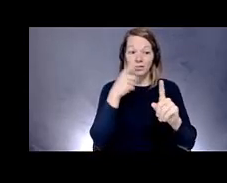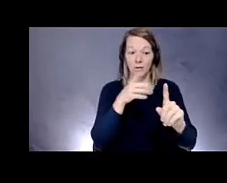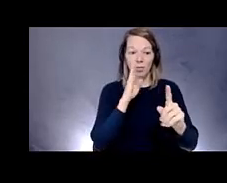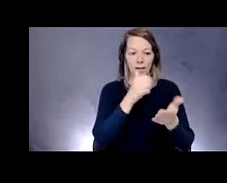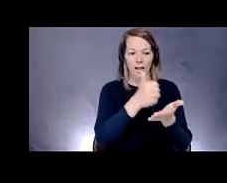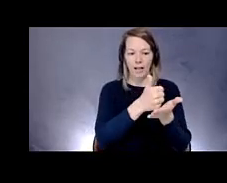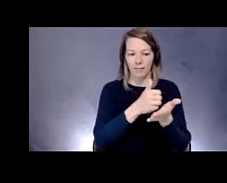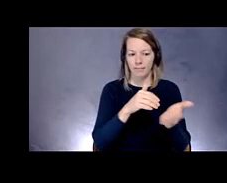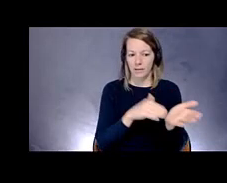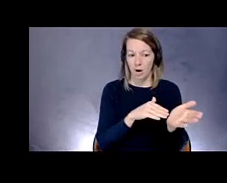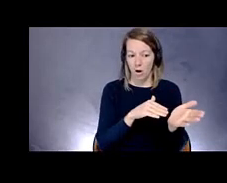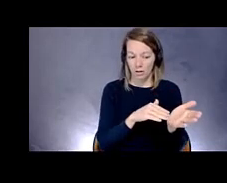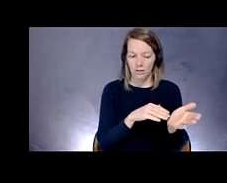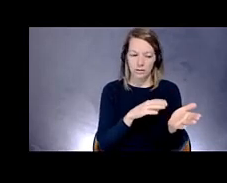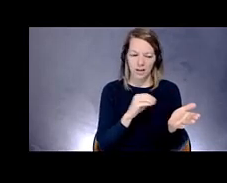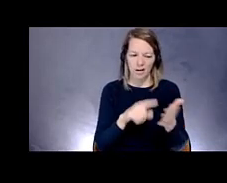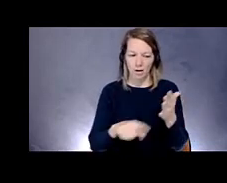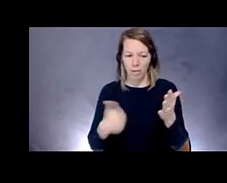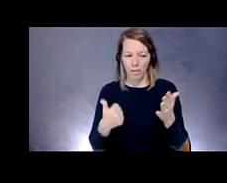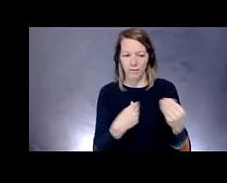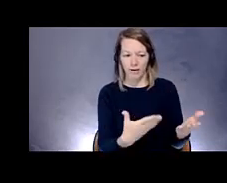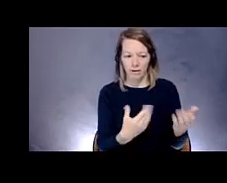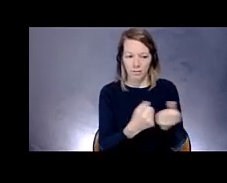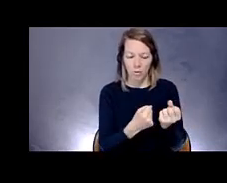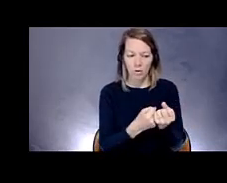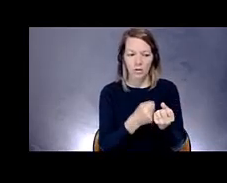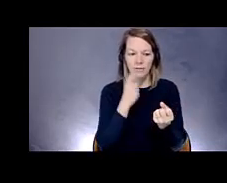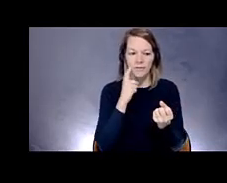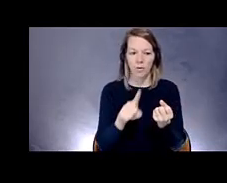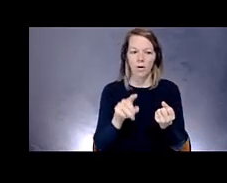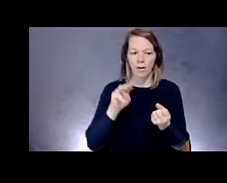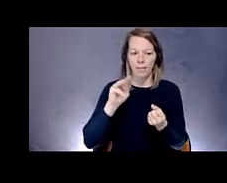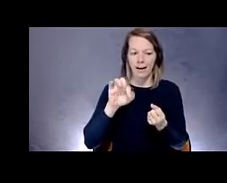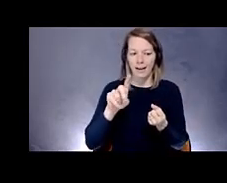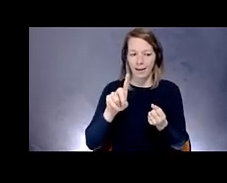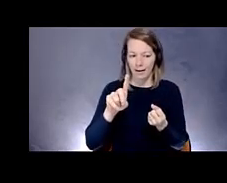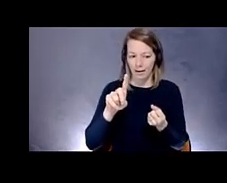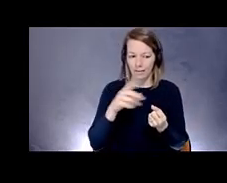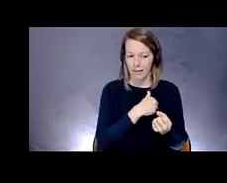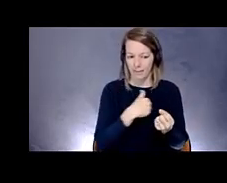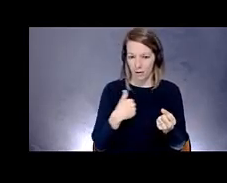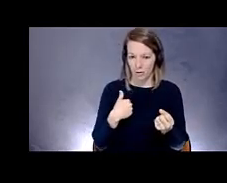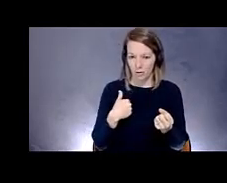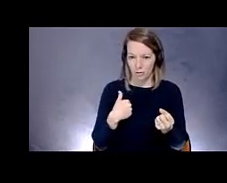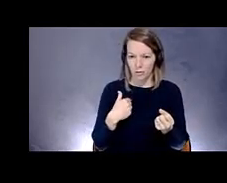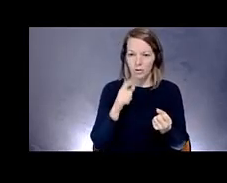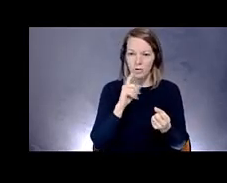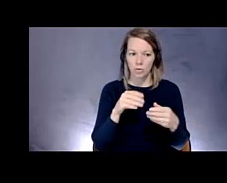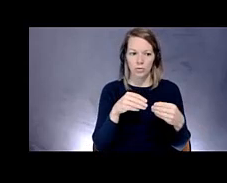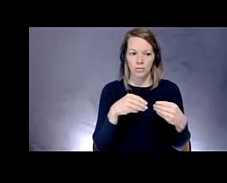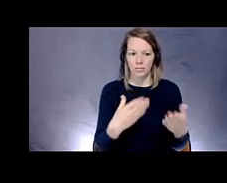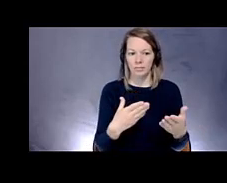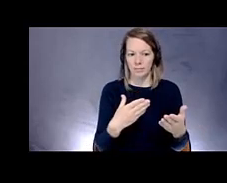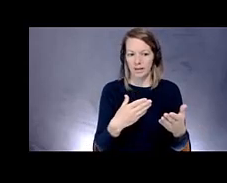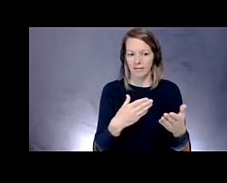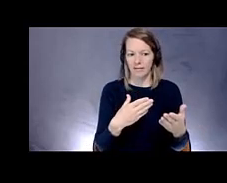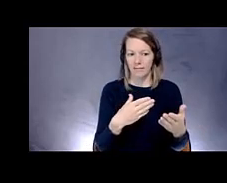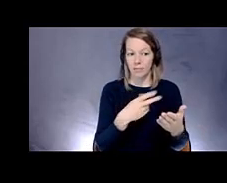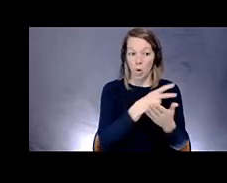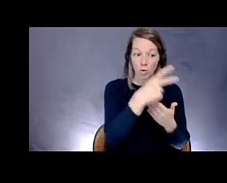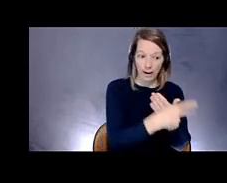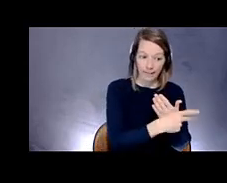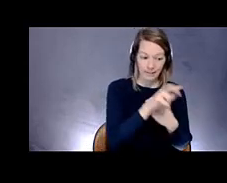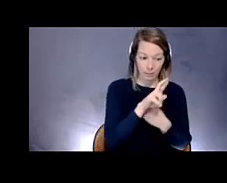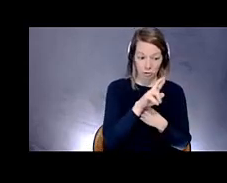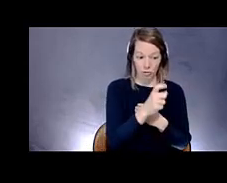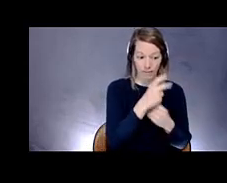help our docs and others providing supports to Medicaid members to prescribe programs, not just pills. So